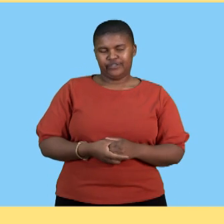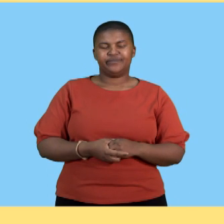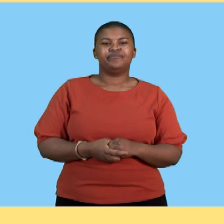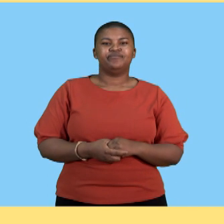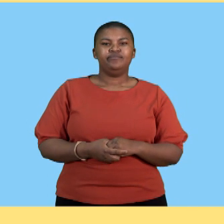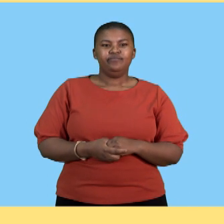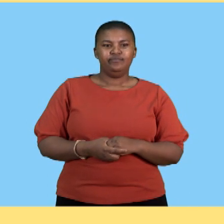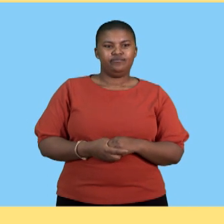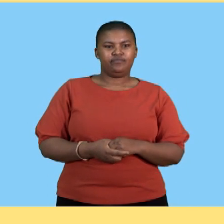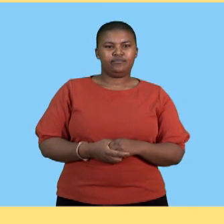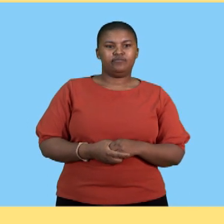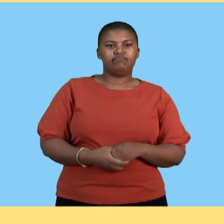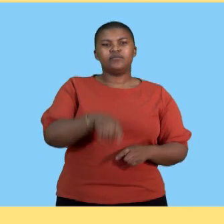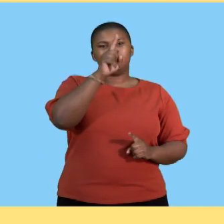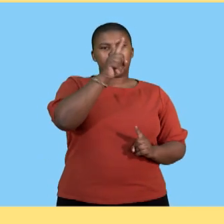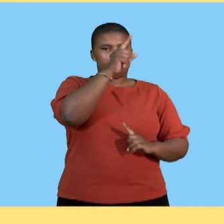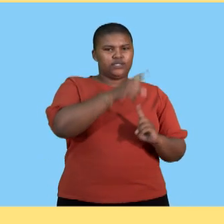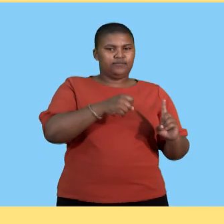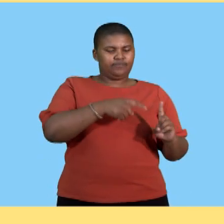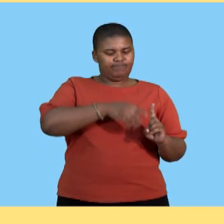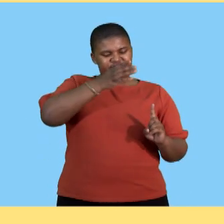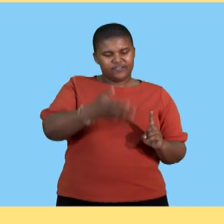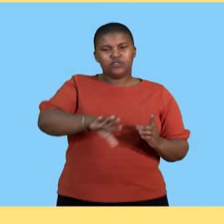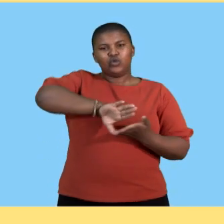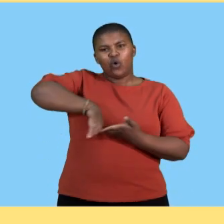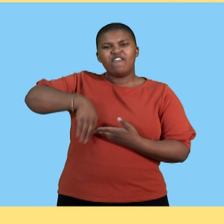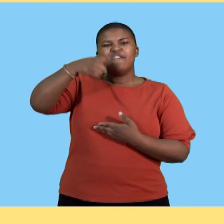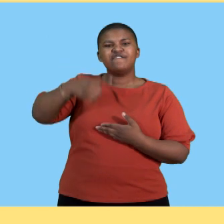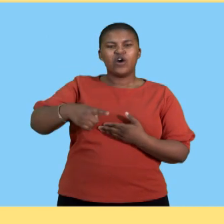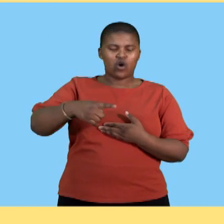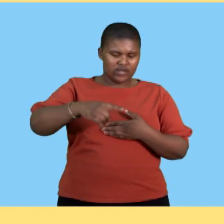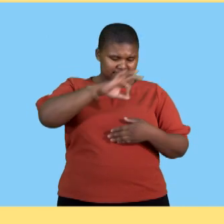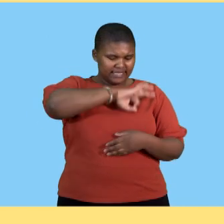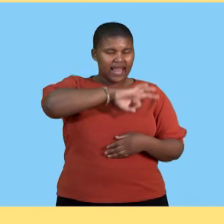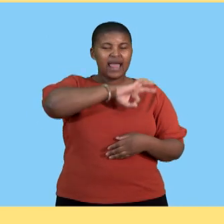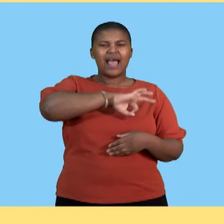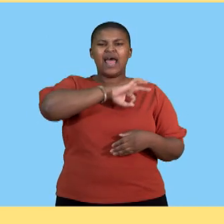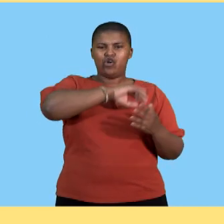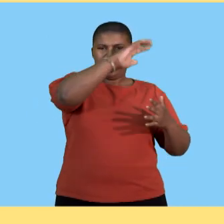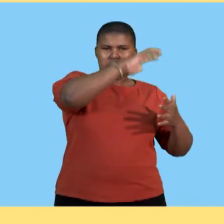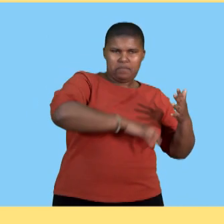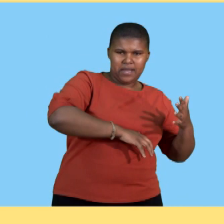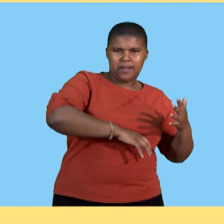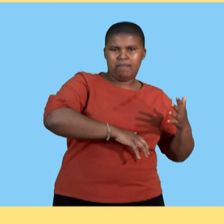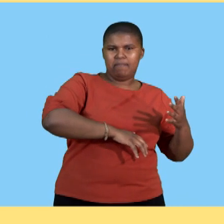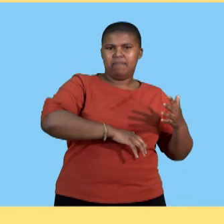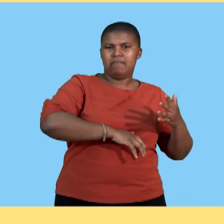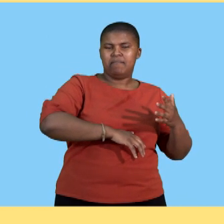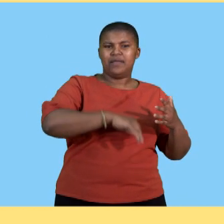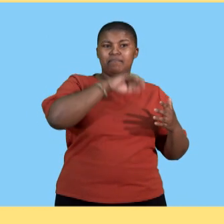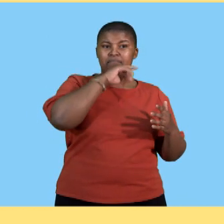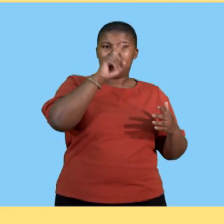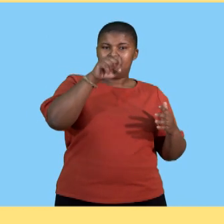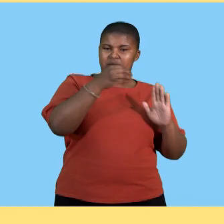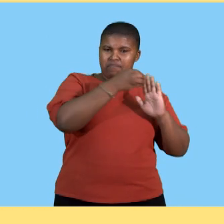Let's begin. One employee was omitted from the salaries journal. Now that simply means we